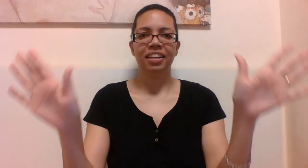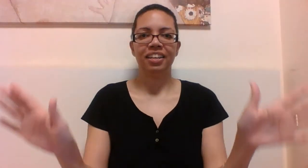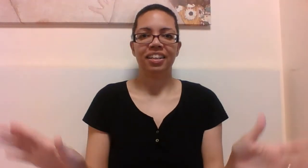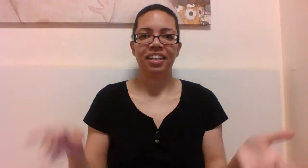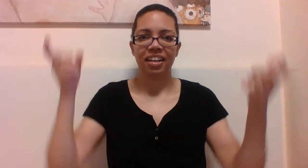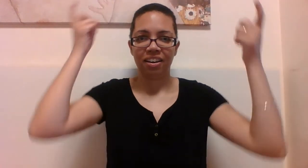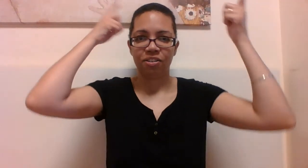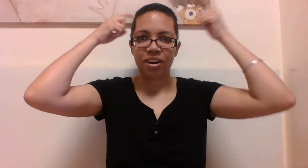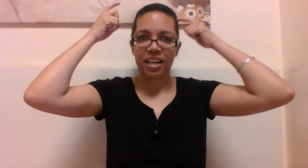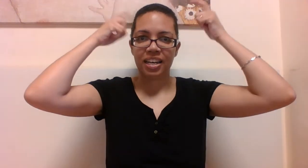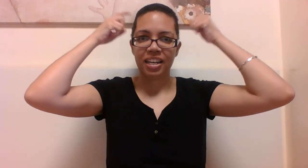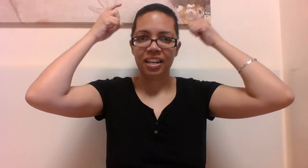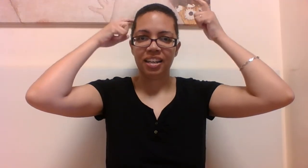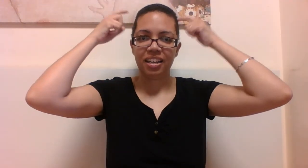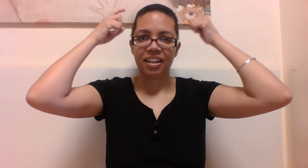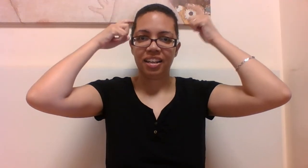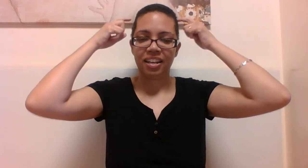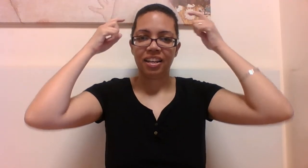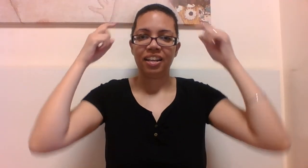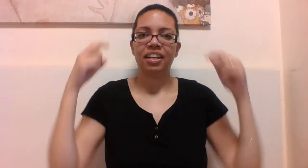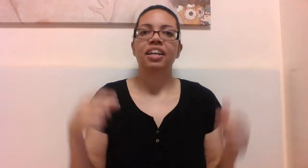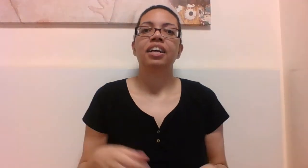Sunny, rainy,